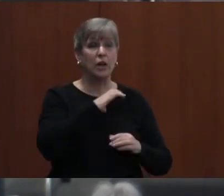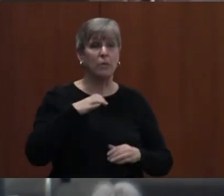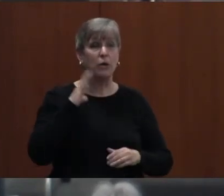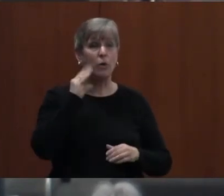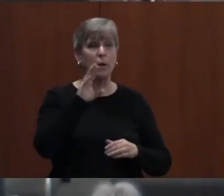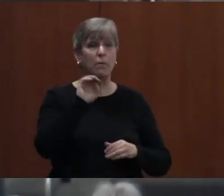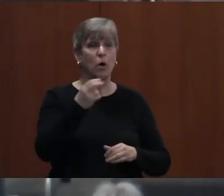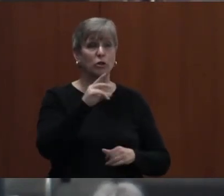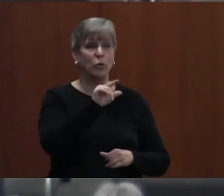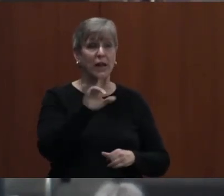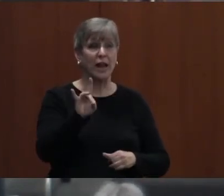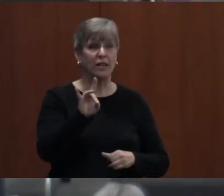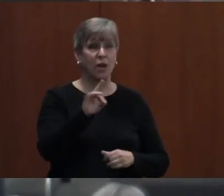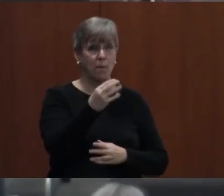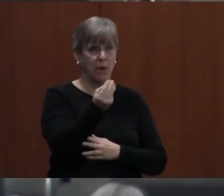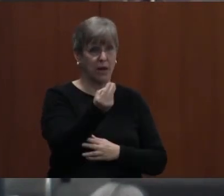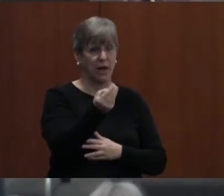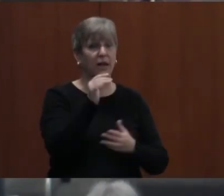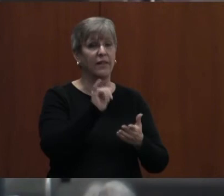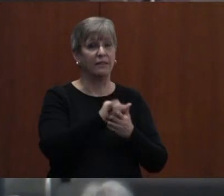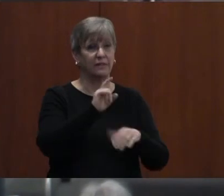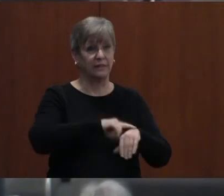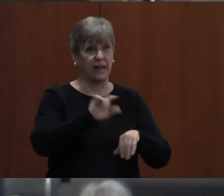March 28th, Monday at 10 a.m.